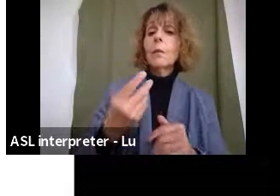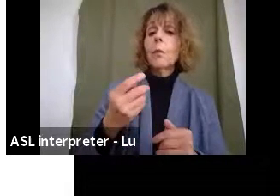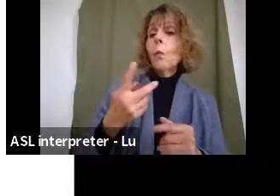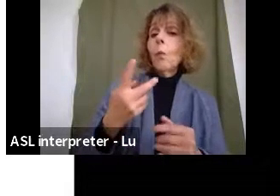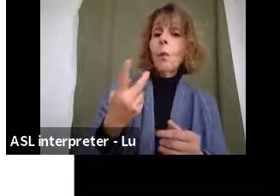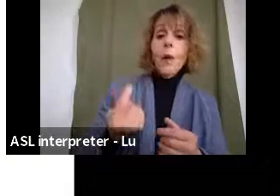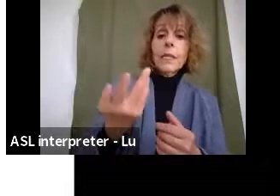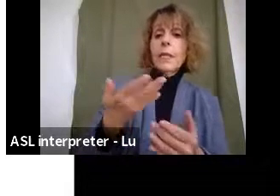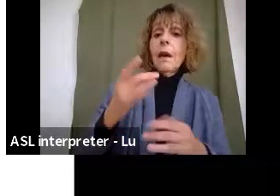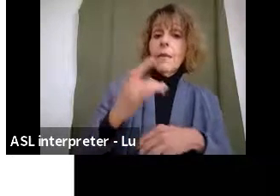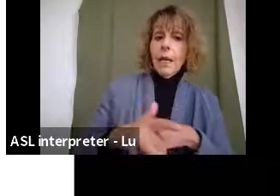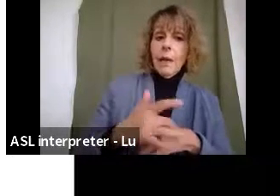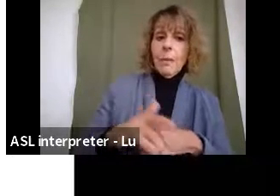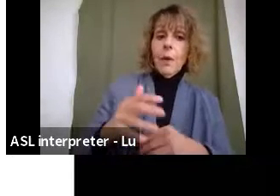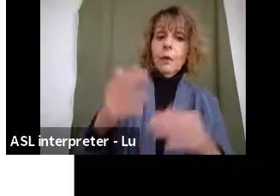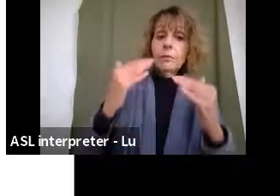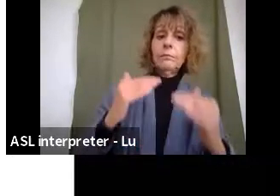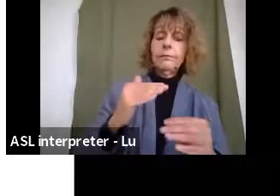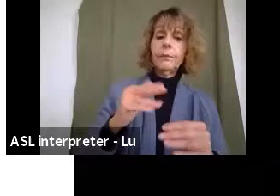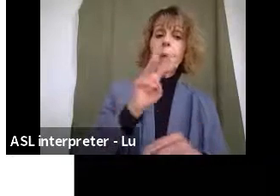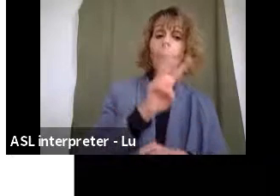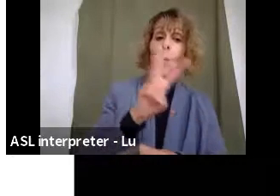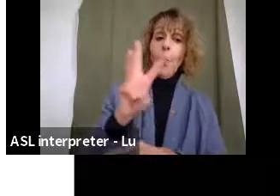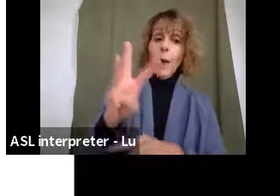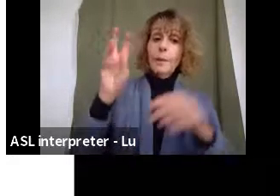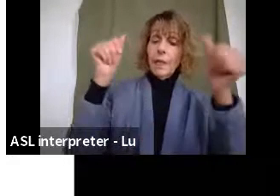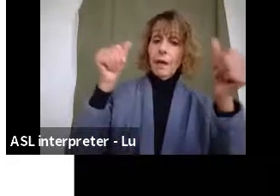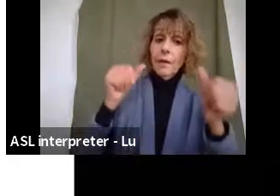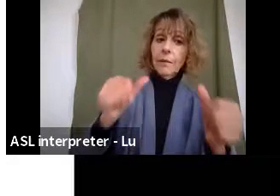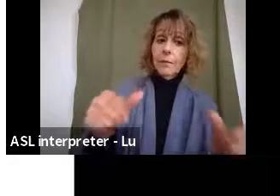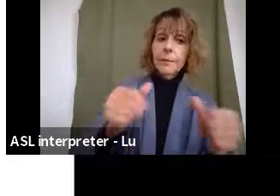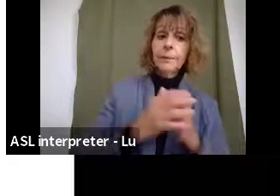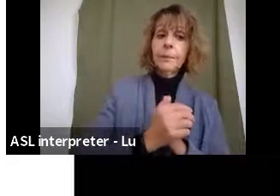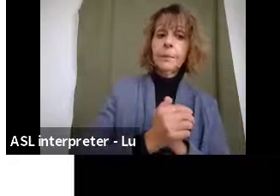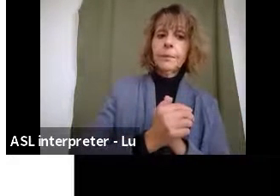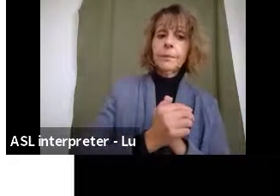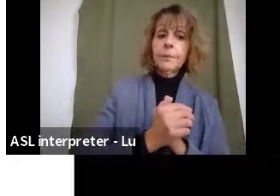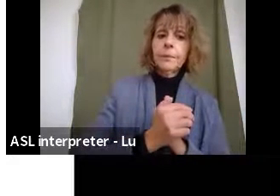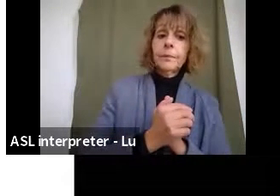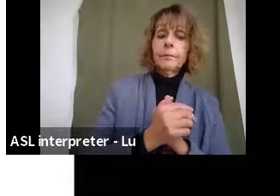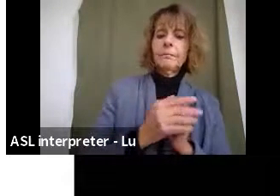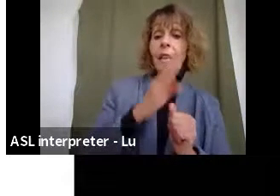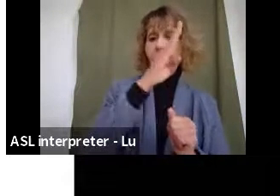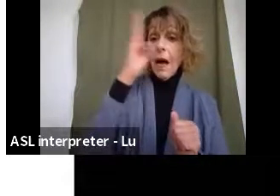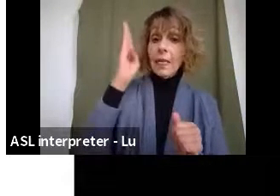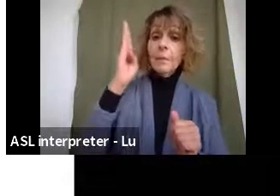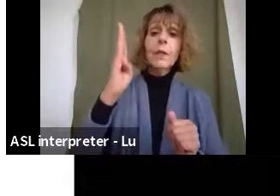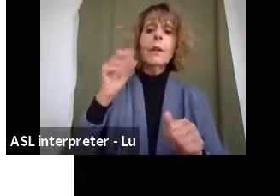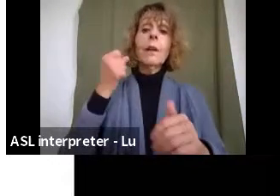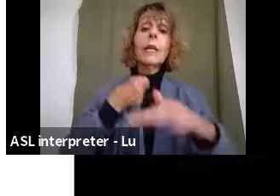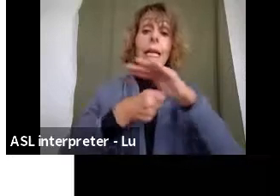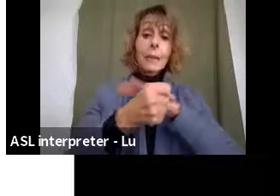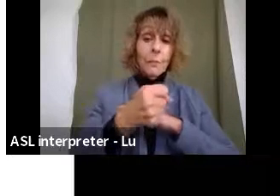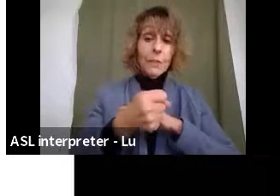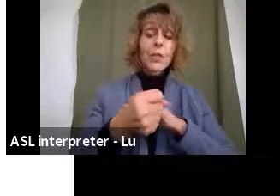that information. At a hospital, when you're admitting somebody, social media. Many of us